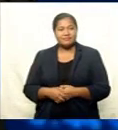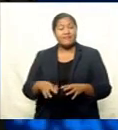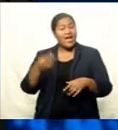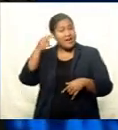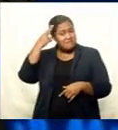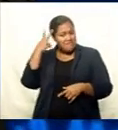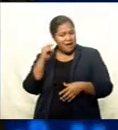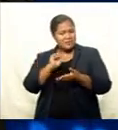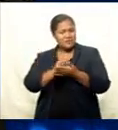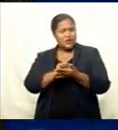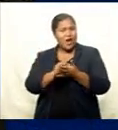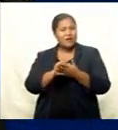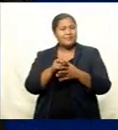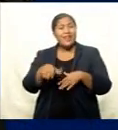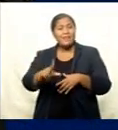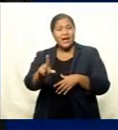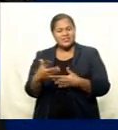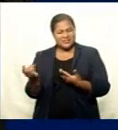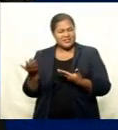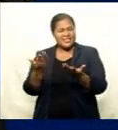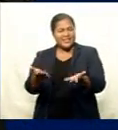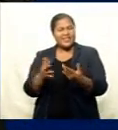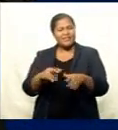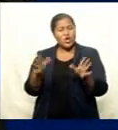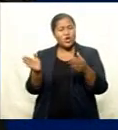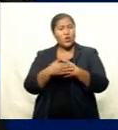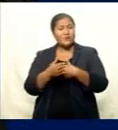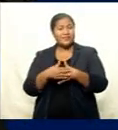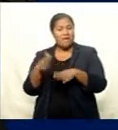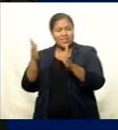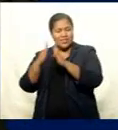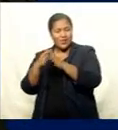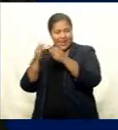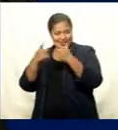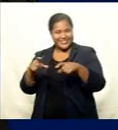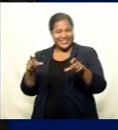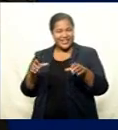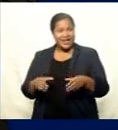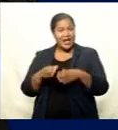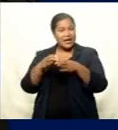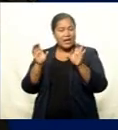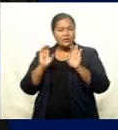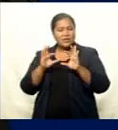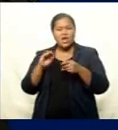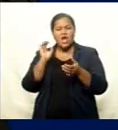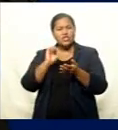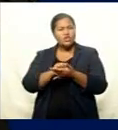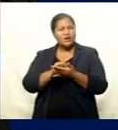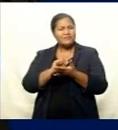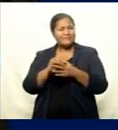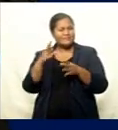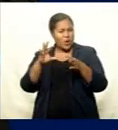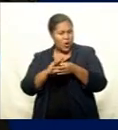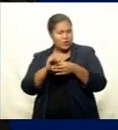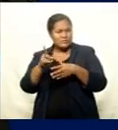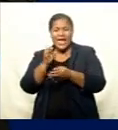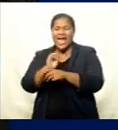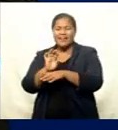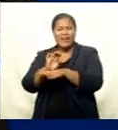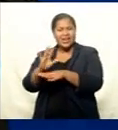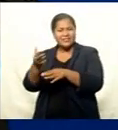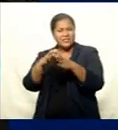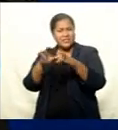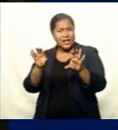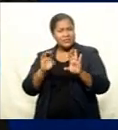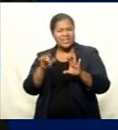Barbershops in Lambasa have been issued closure notice by the town council. The shop owners were advised by council officers that their business